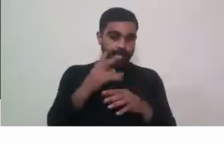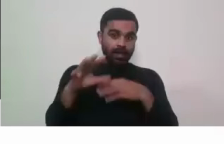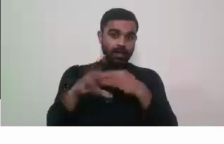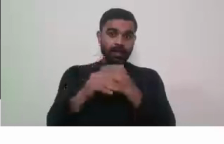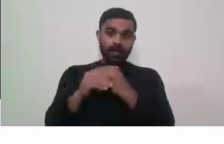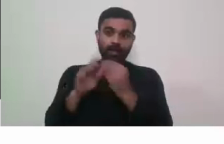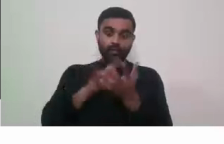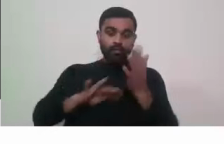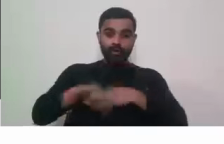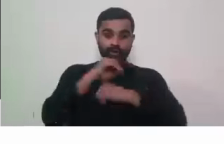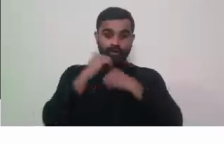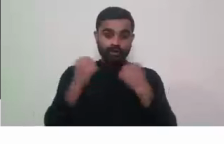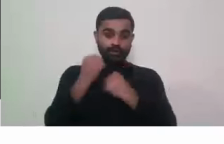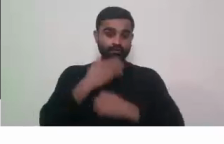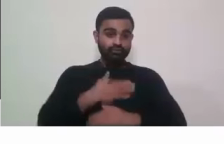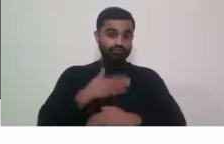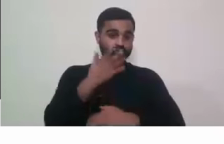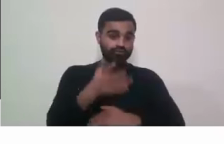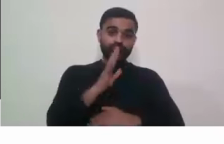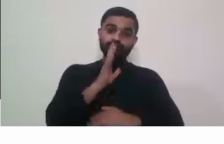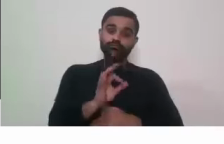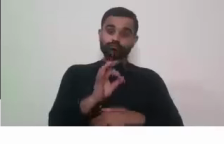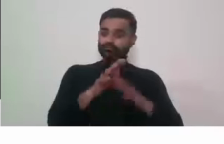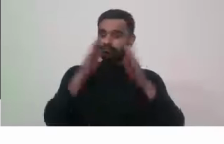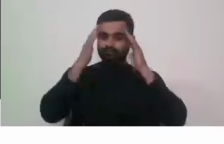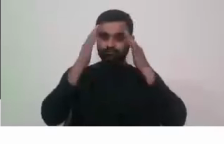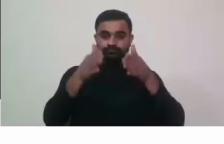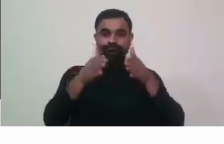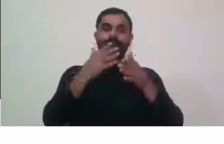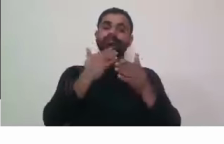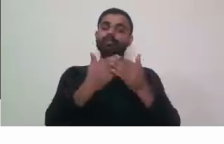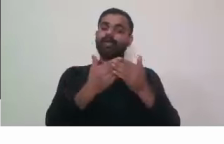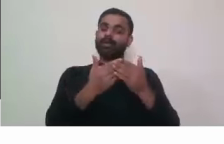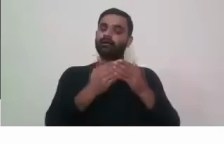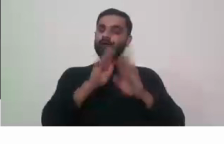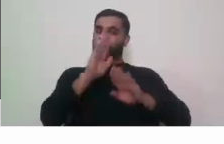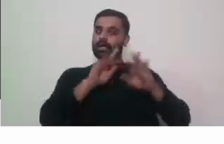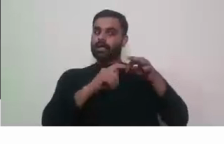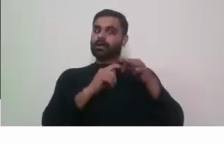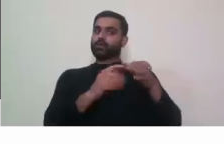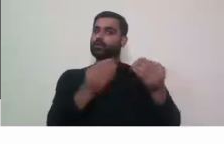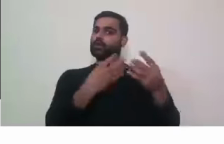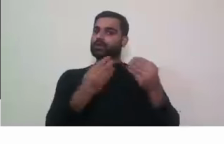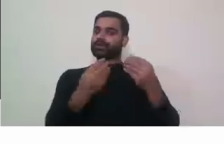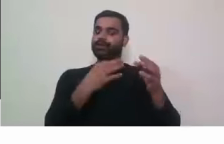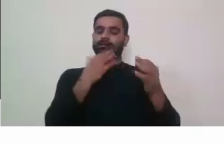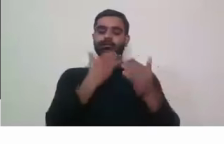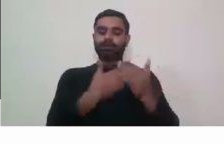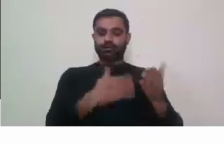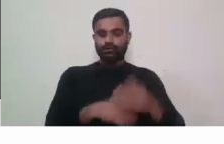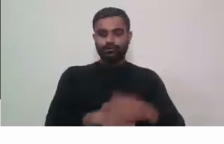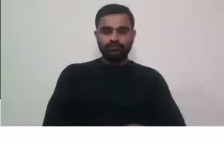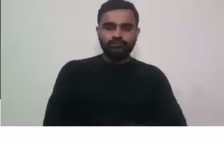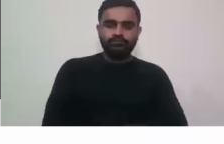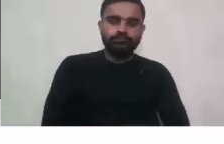area. And that actually is a big concern for all of us. Thank you very much for raising this question, sir.